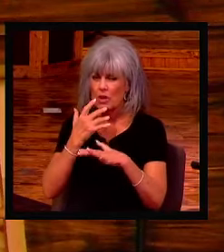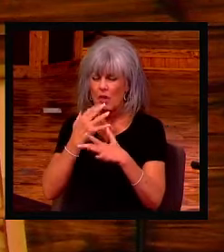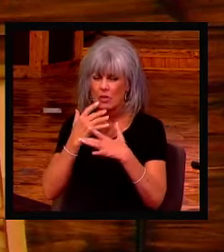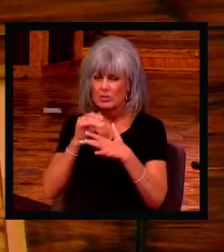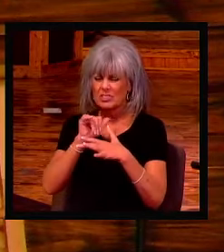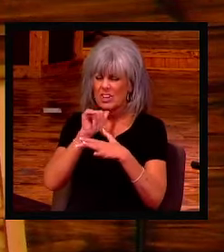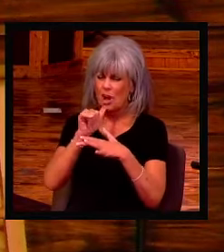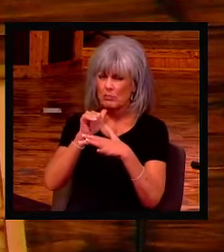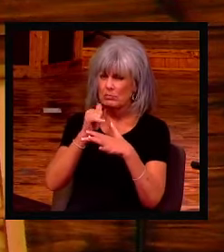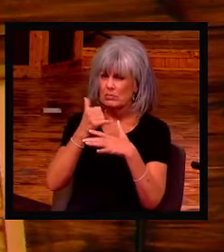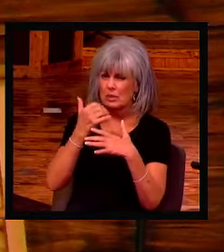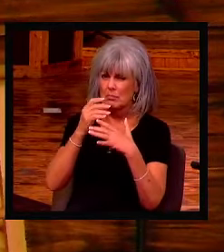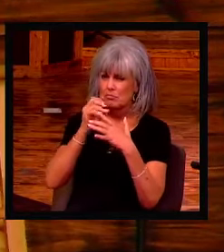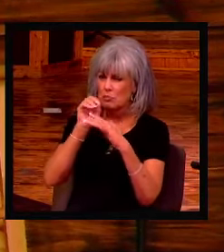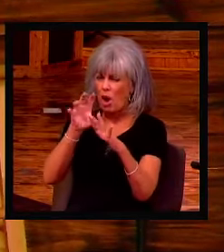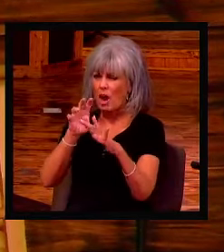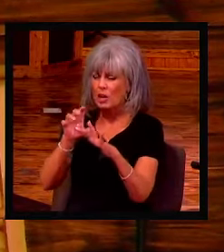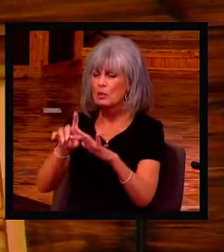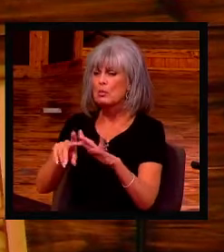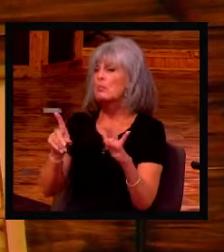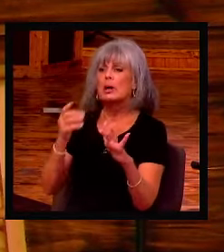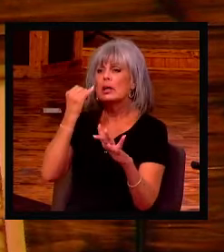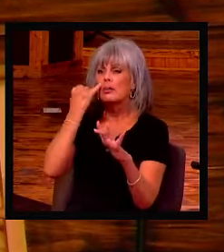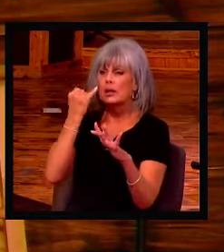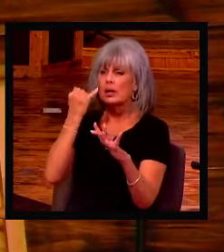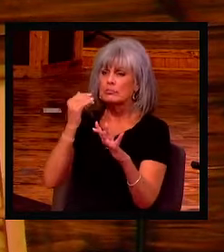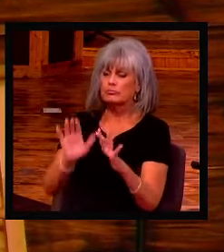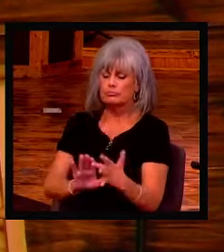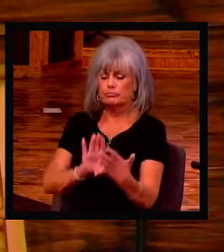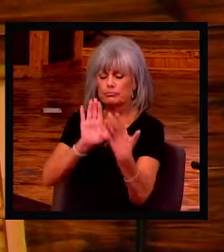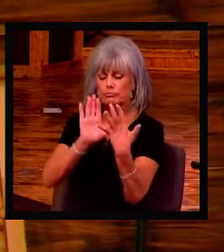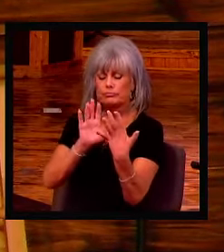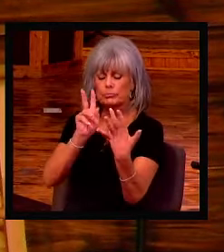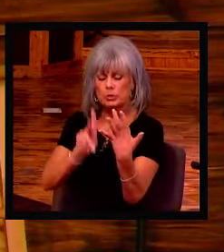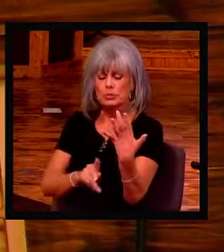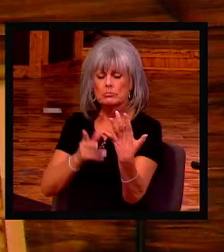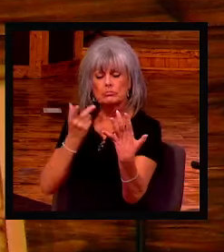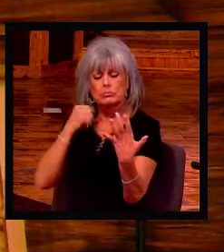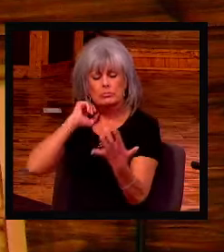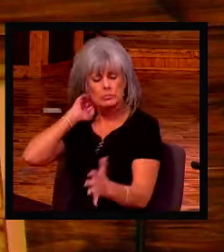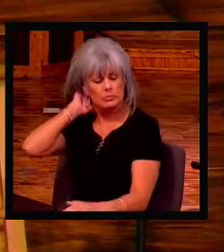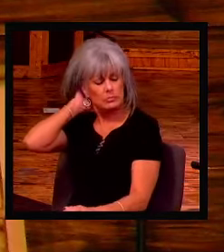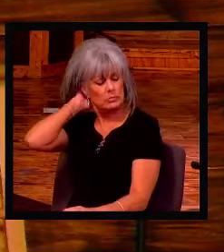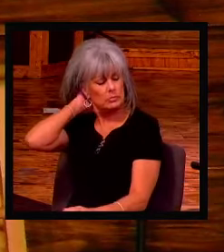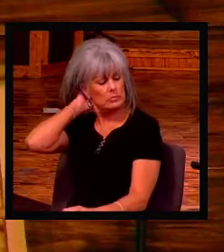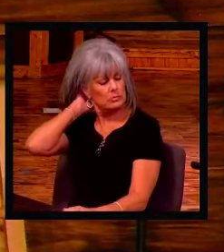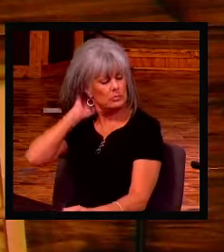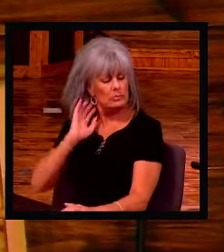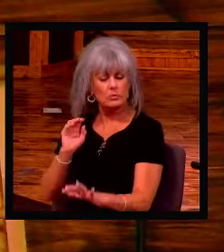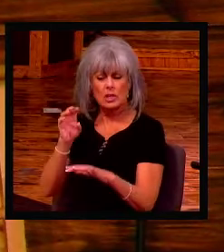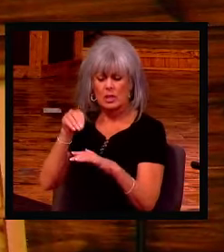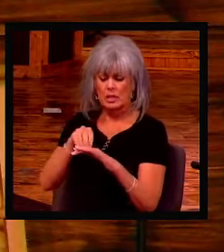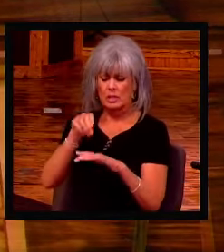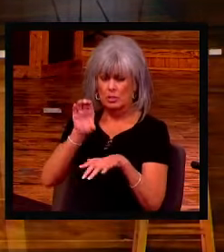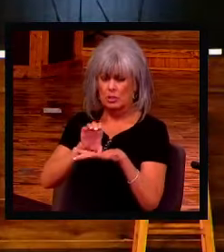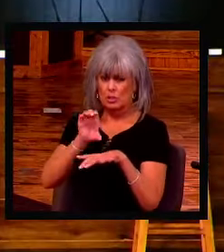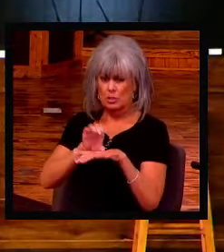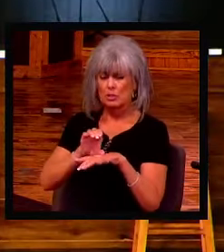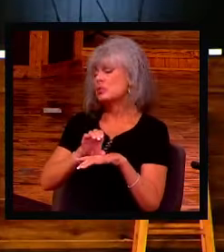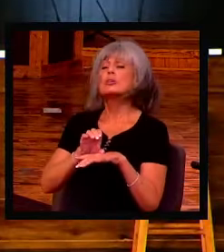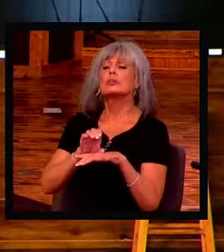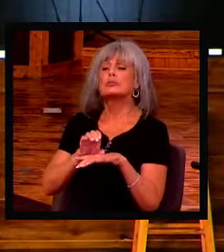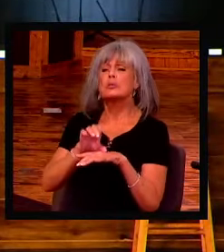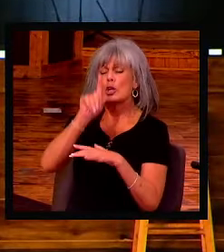bright. But if I ran across somebody that was in church, believed in